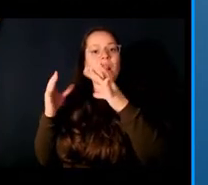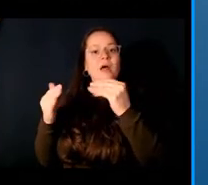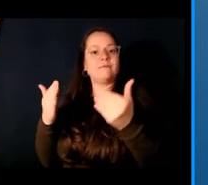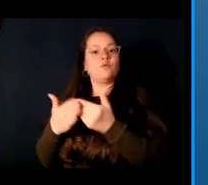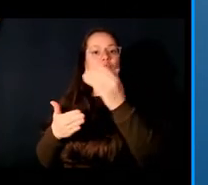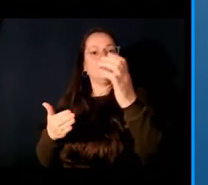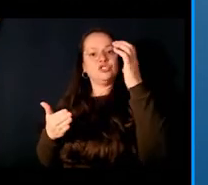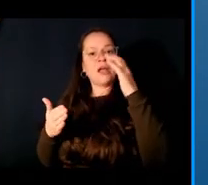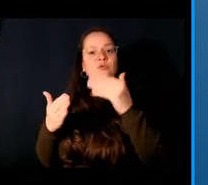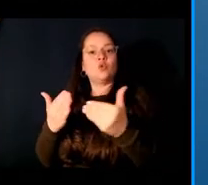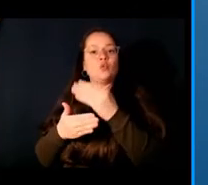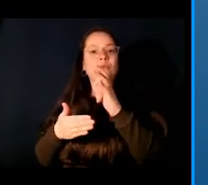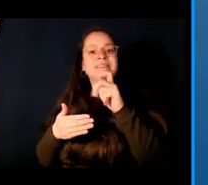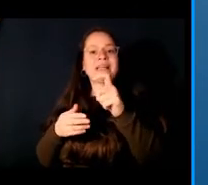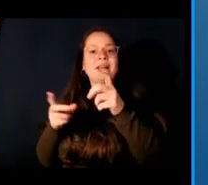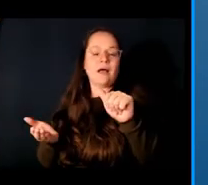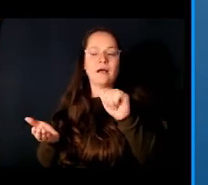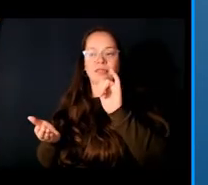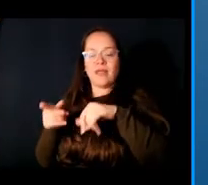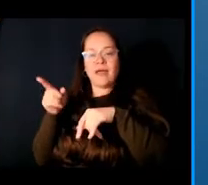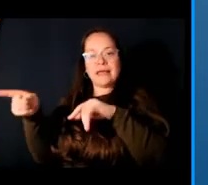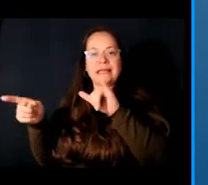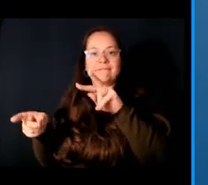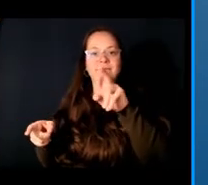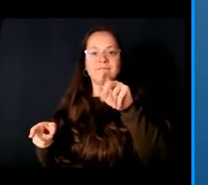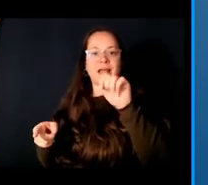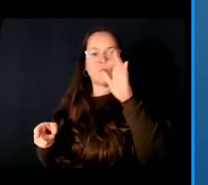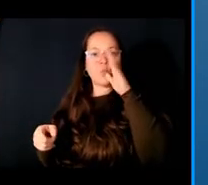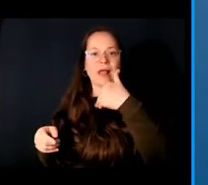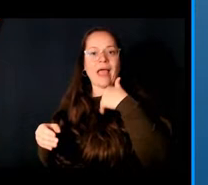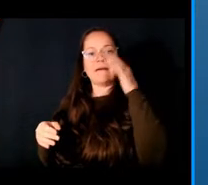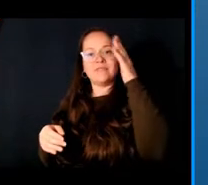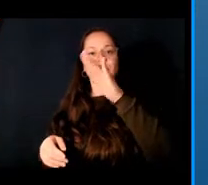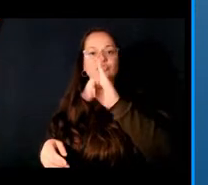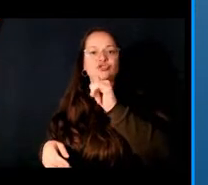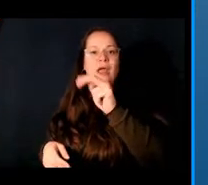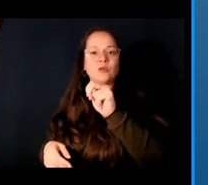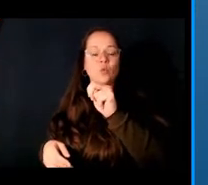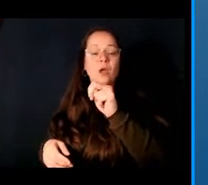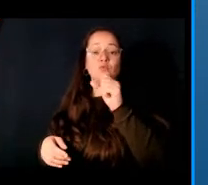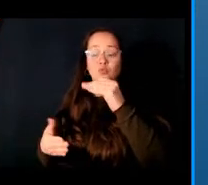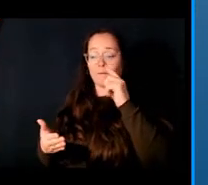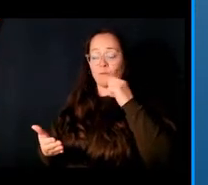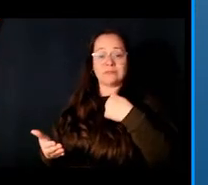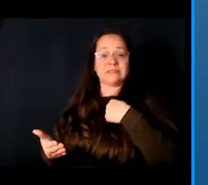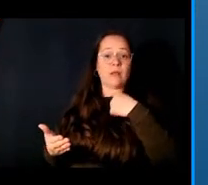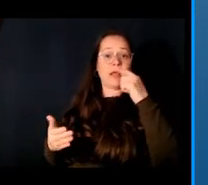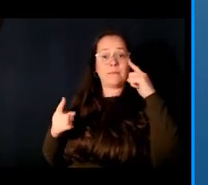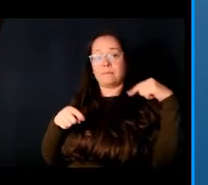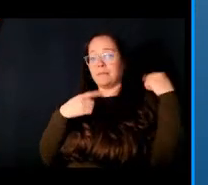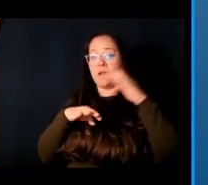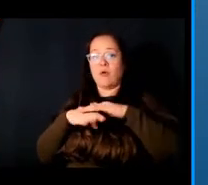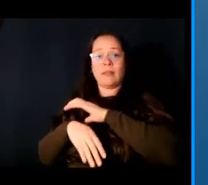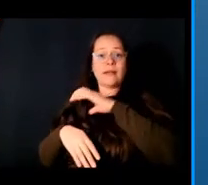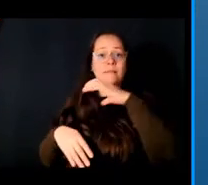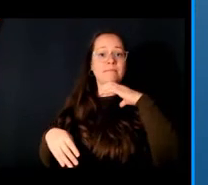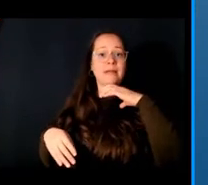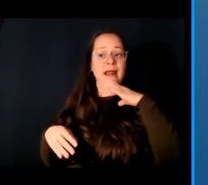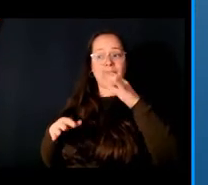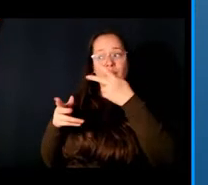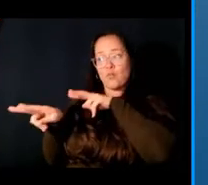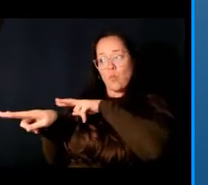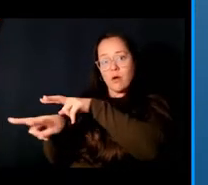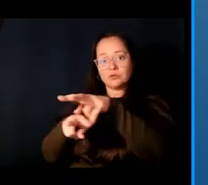new executive directors coming in in January so as someone who has set on this committee and watched